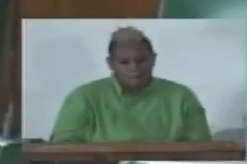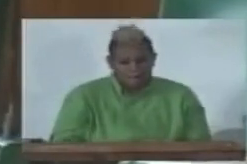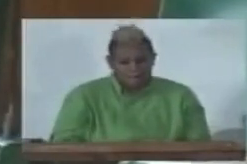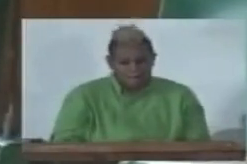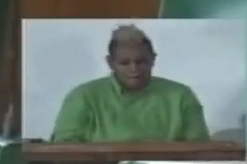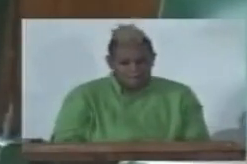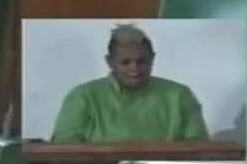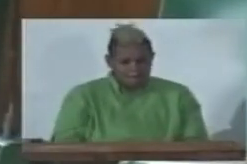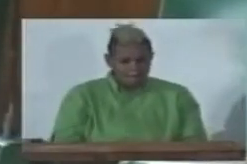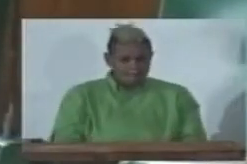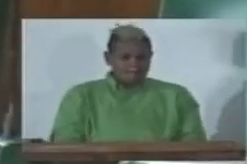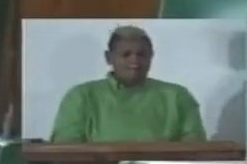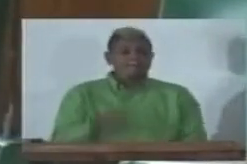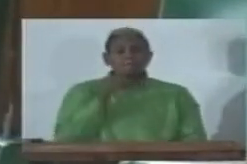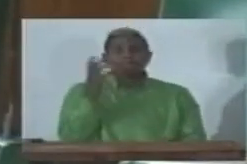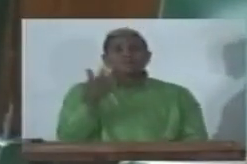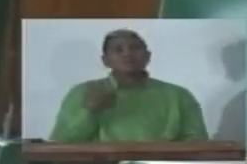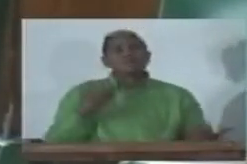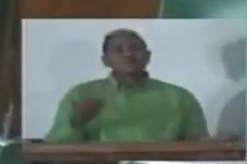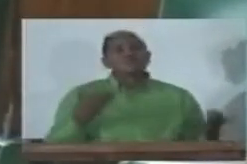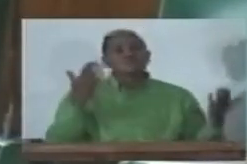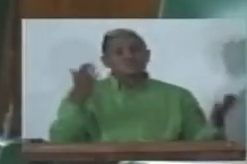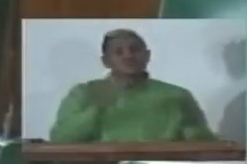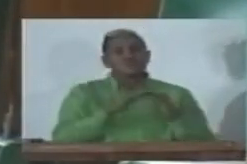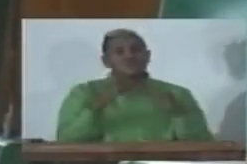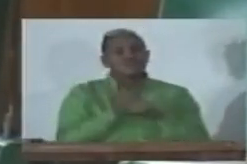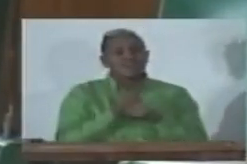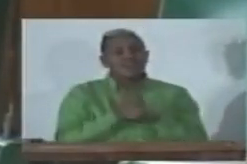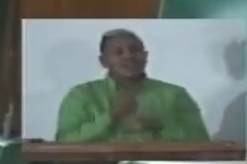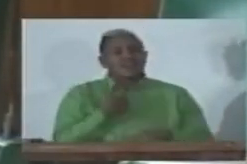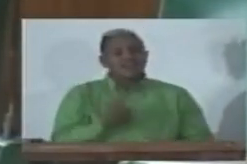No, I know that's not what you're suggesting, so don't fight me.